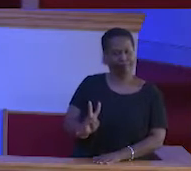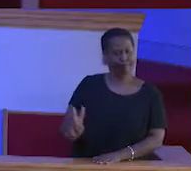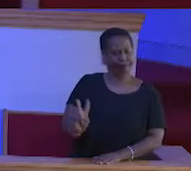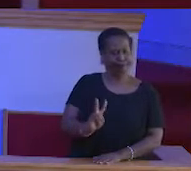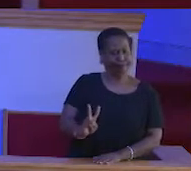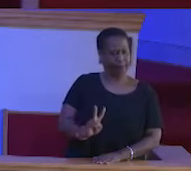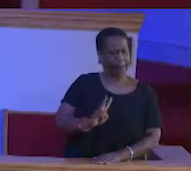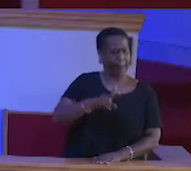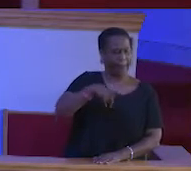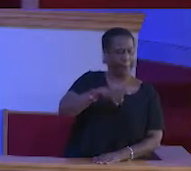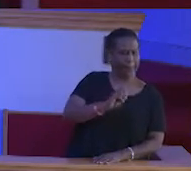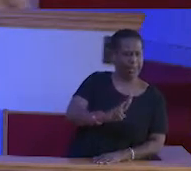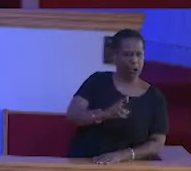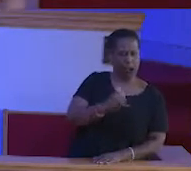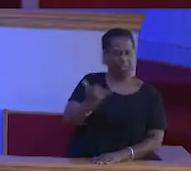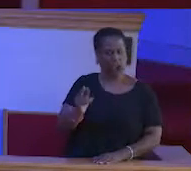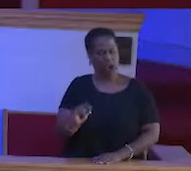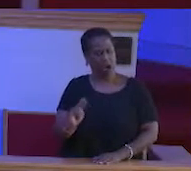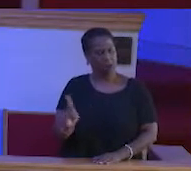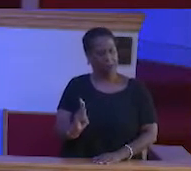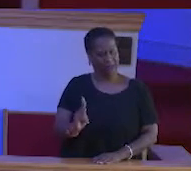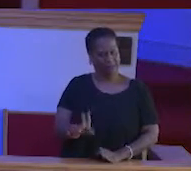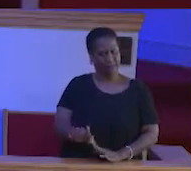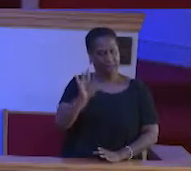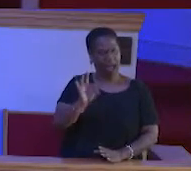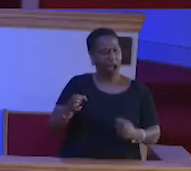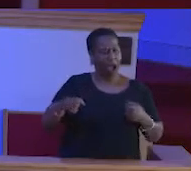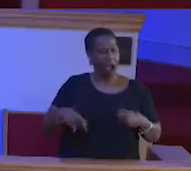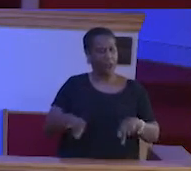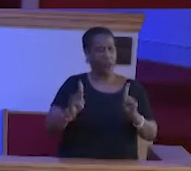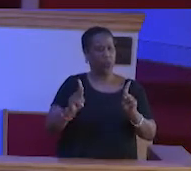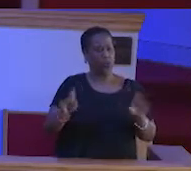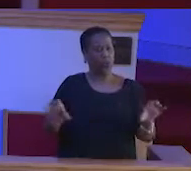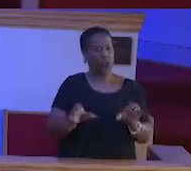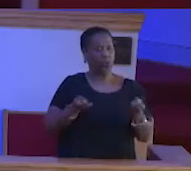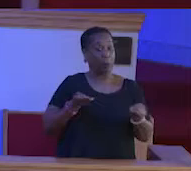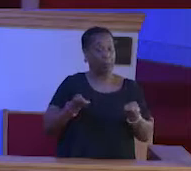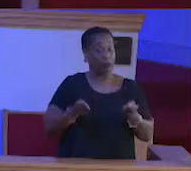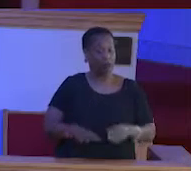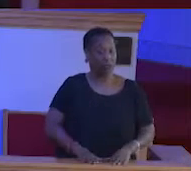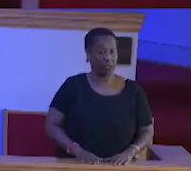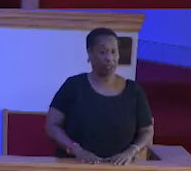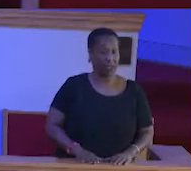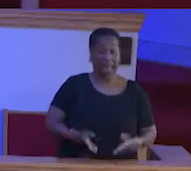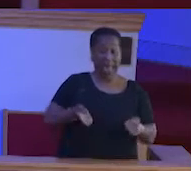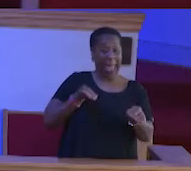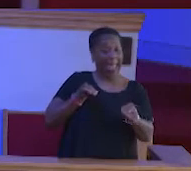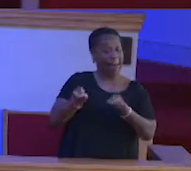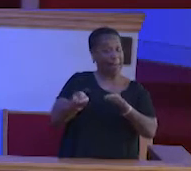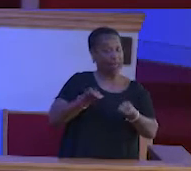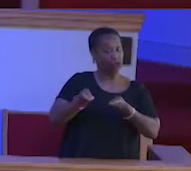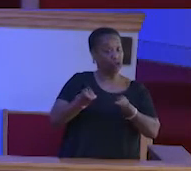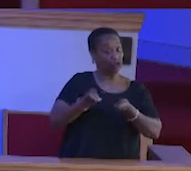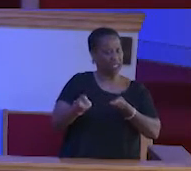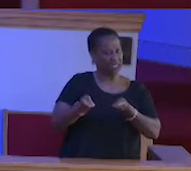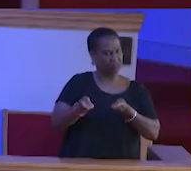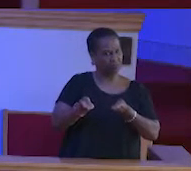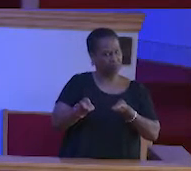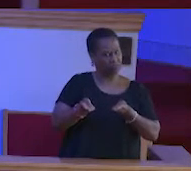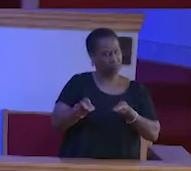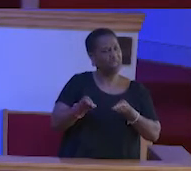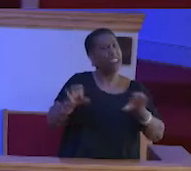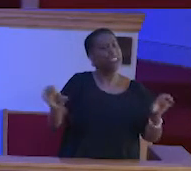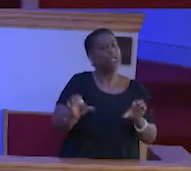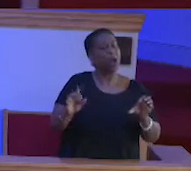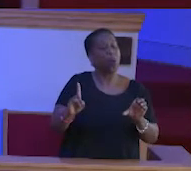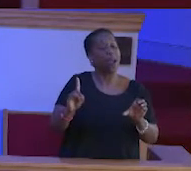and John, find opportunities to do ministry. And ministry that is done from